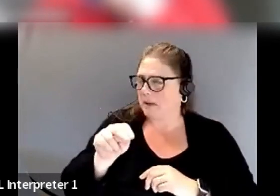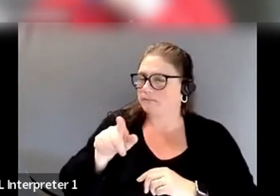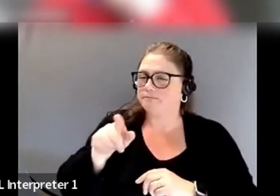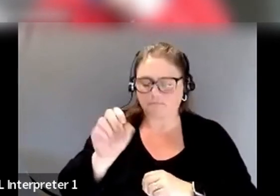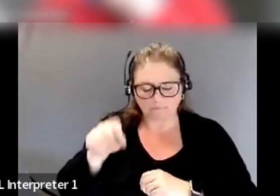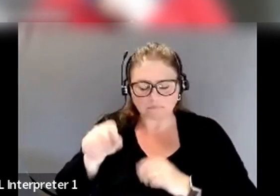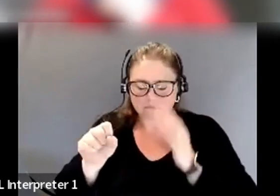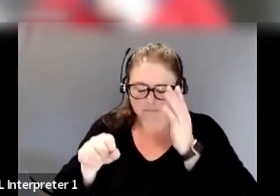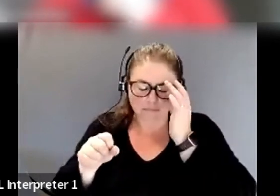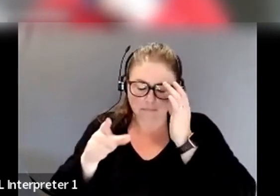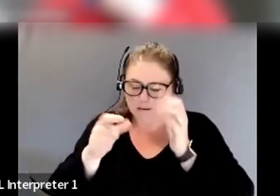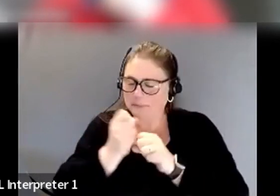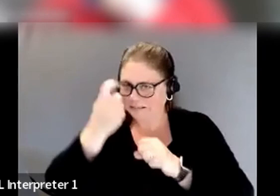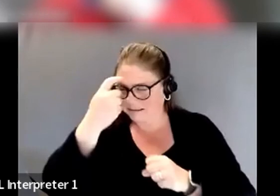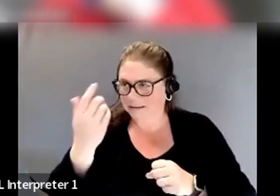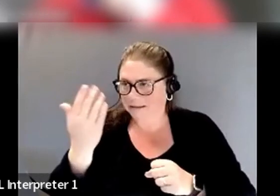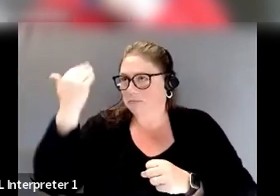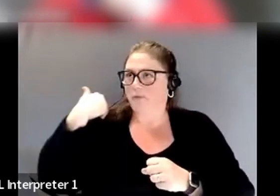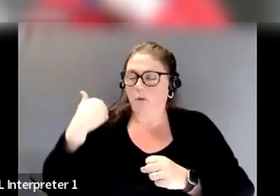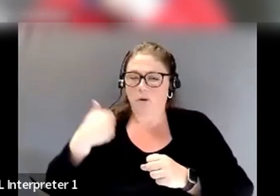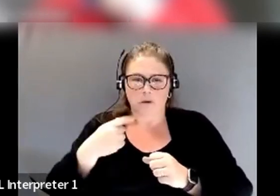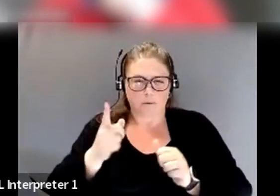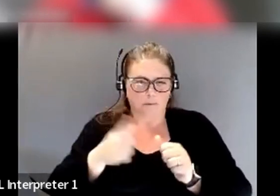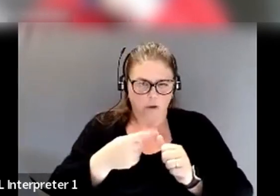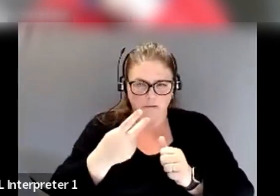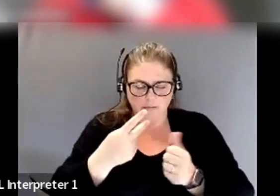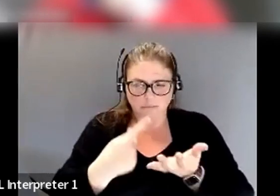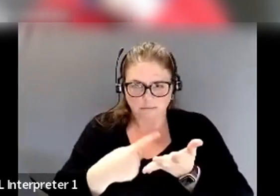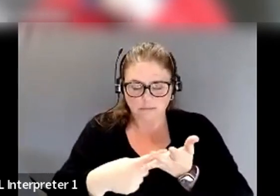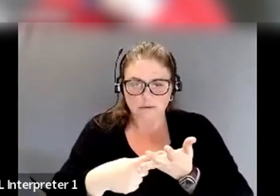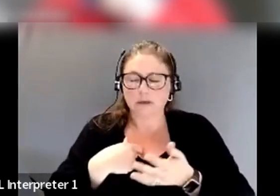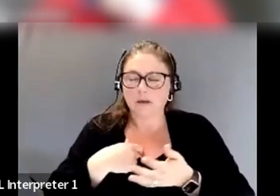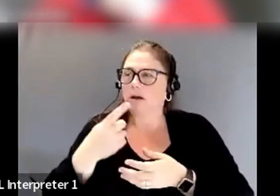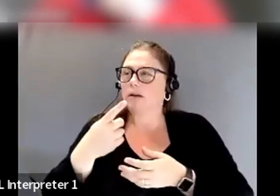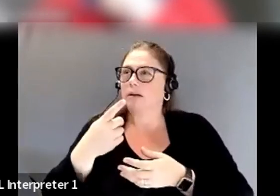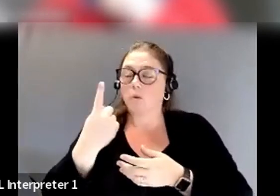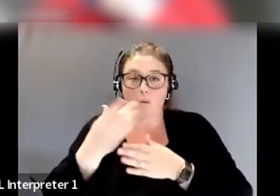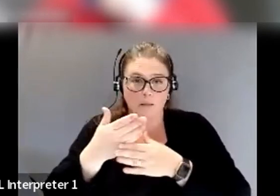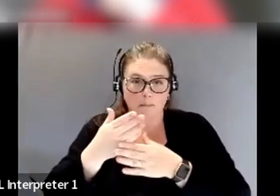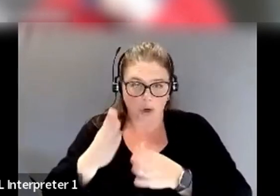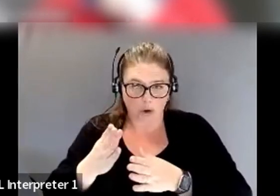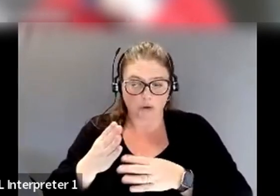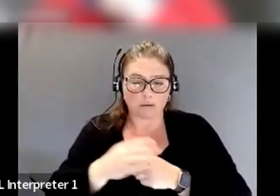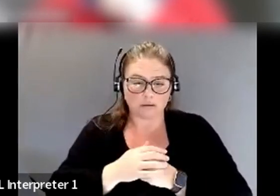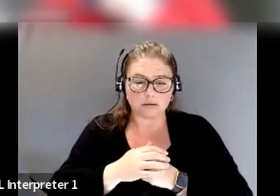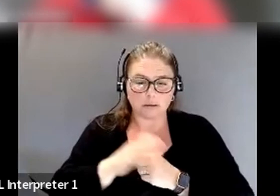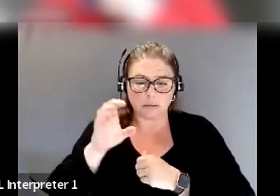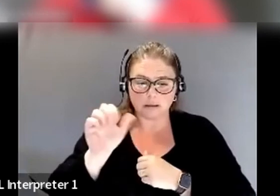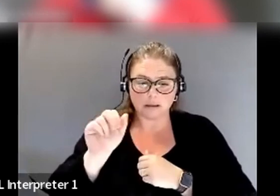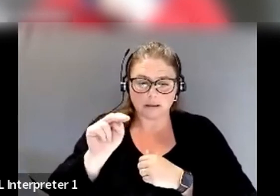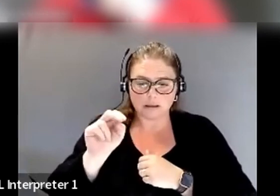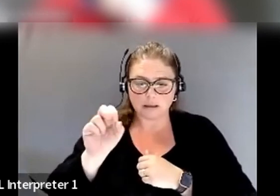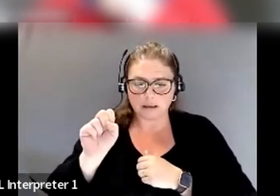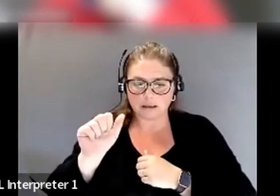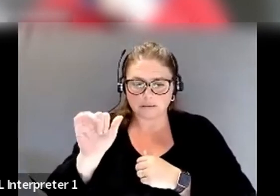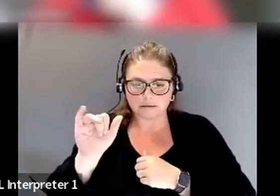didn't click with me earlier when we were first chatting about it. We actually have a partner, CanSalta. They're another small startup company in